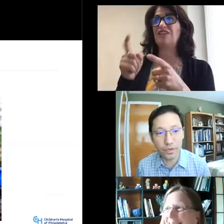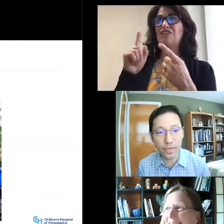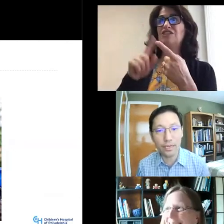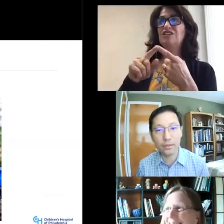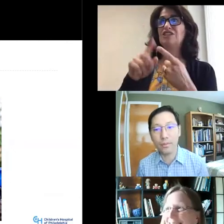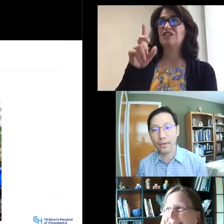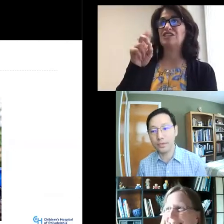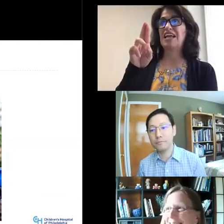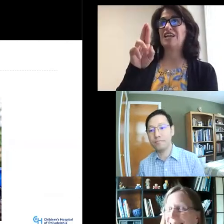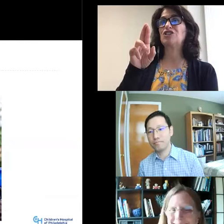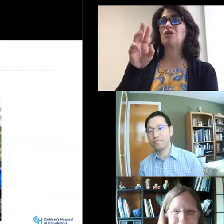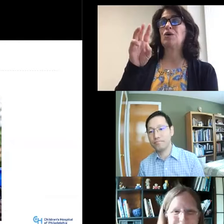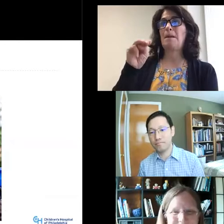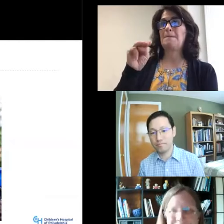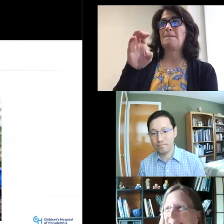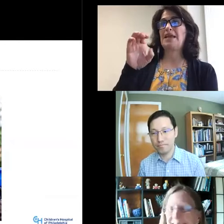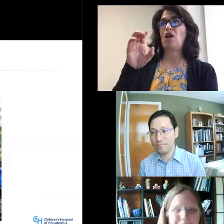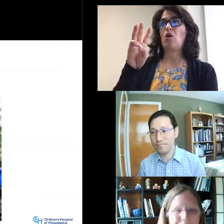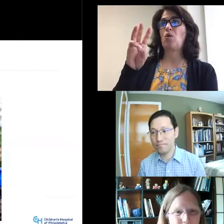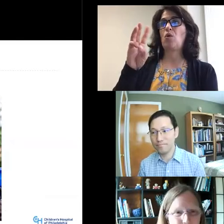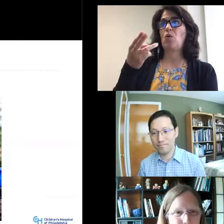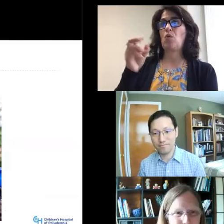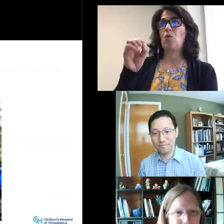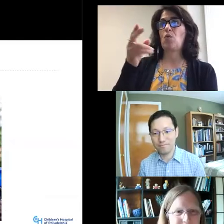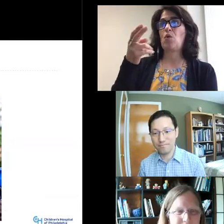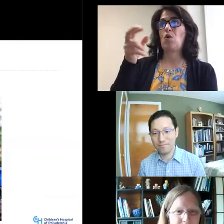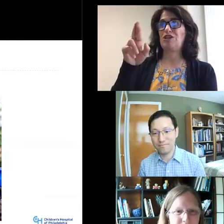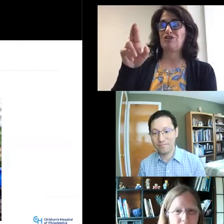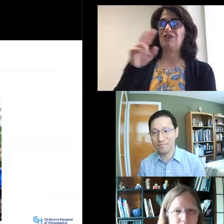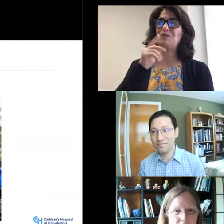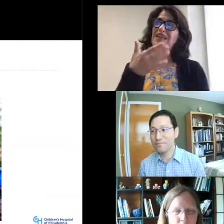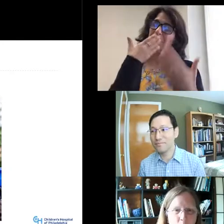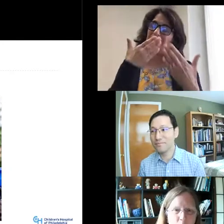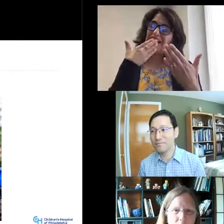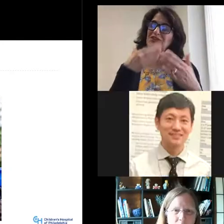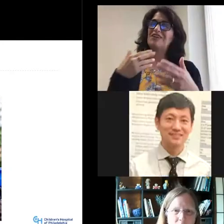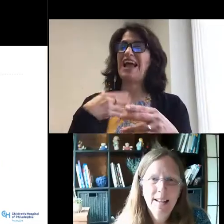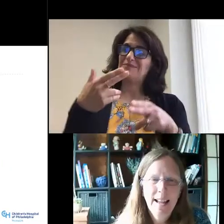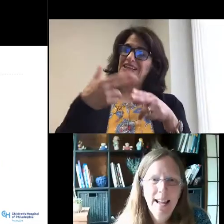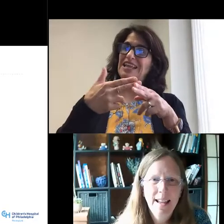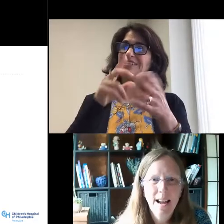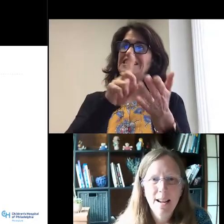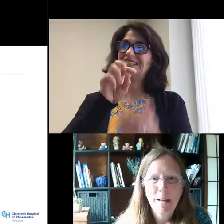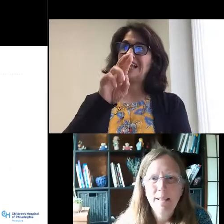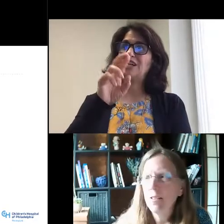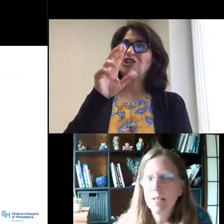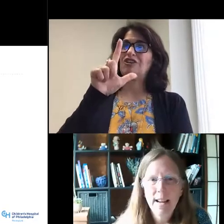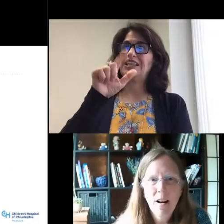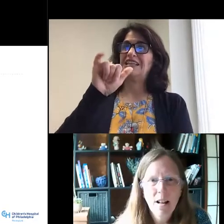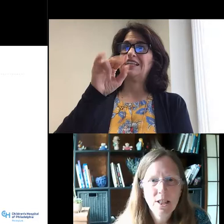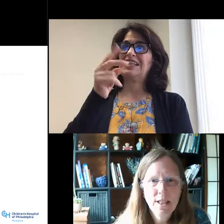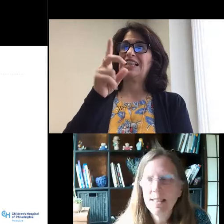from here, and I'll come back later. Thank you, Mr. Gurung. I'm Dr. Linda McCotter, and I am a